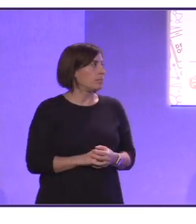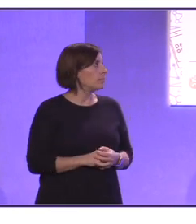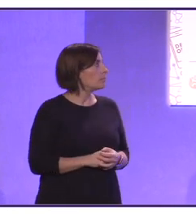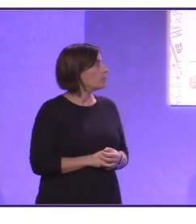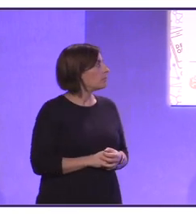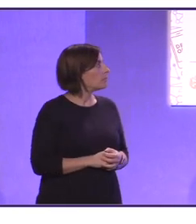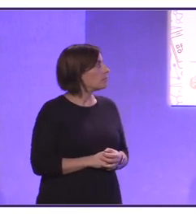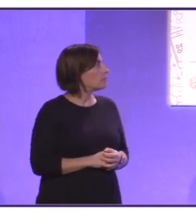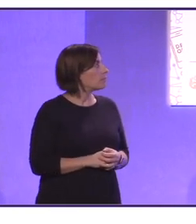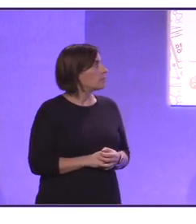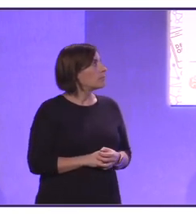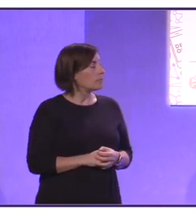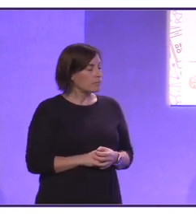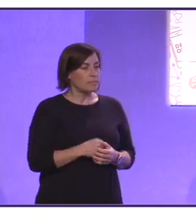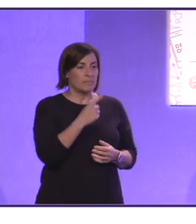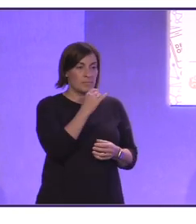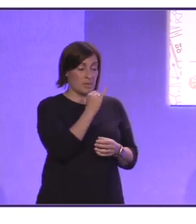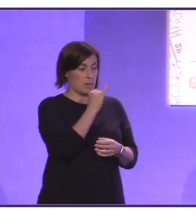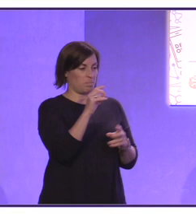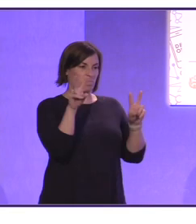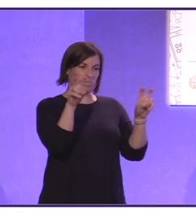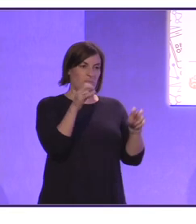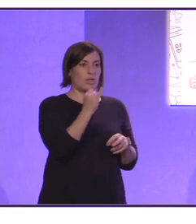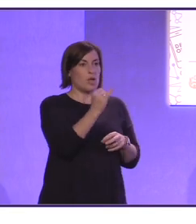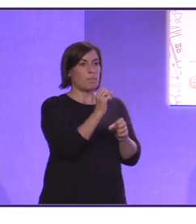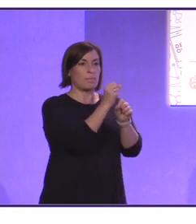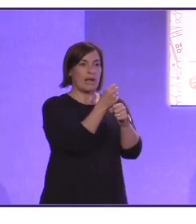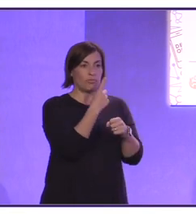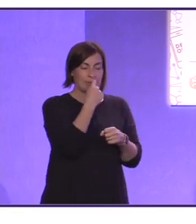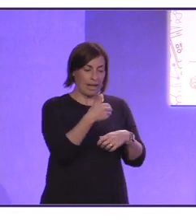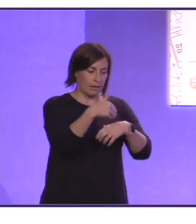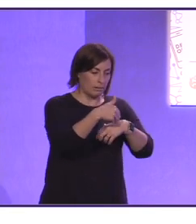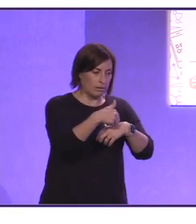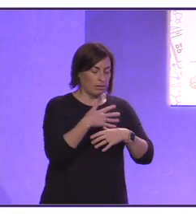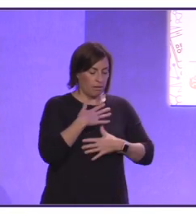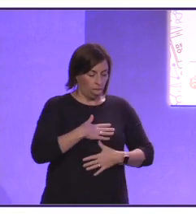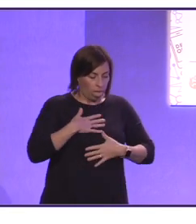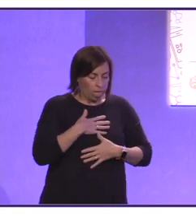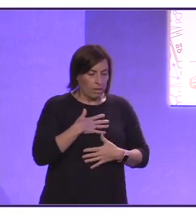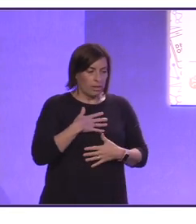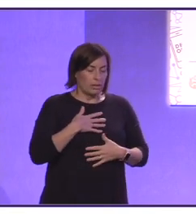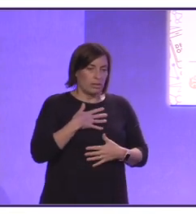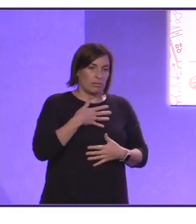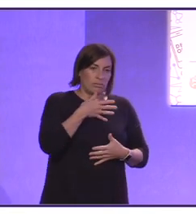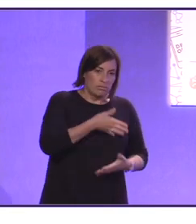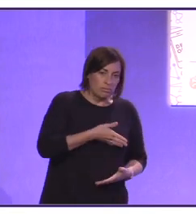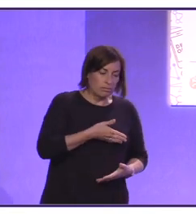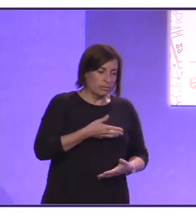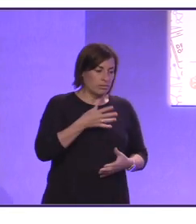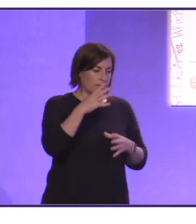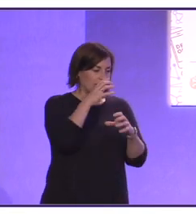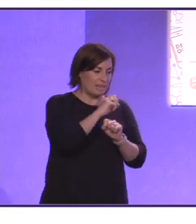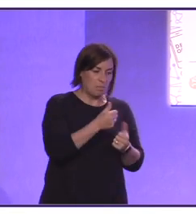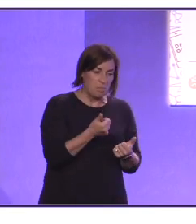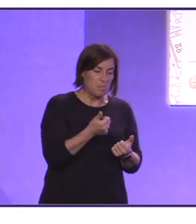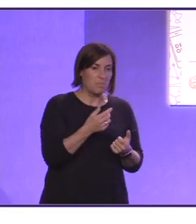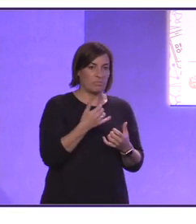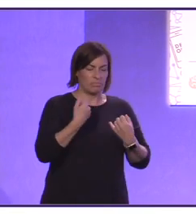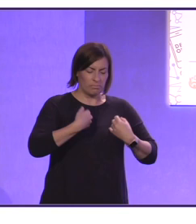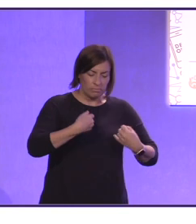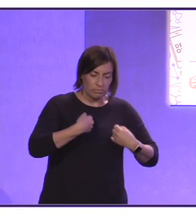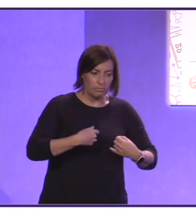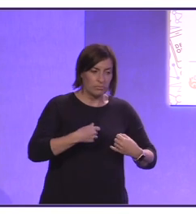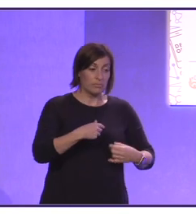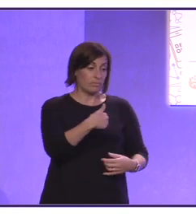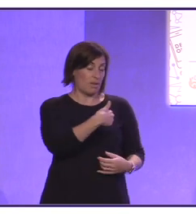a tremendous list of adverse effects, ranging from nausea and sleep deprivation through to chronic illnesses,